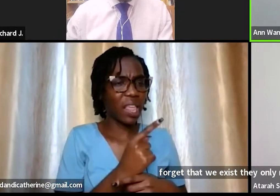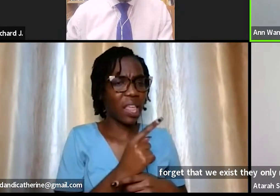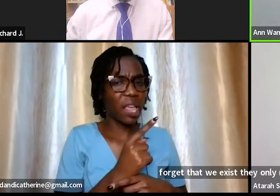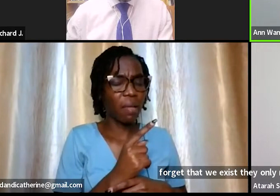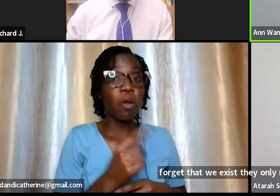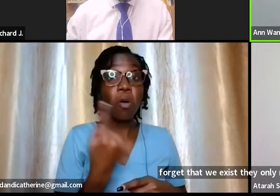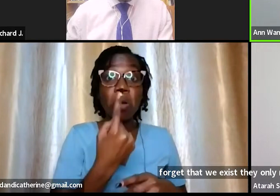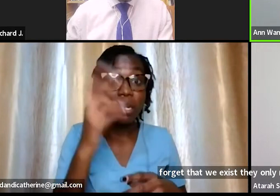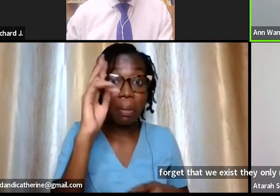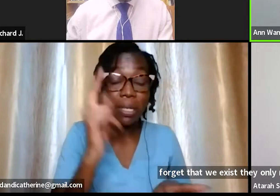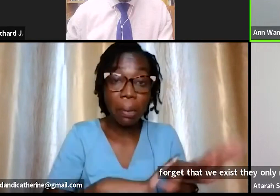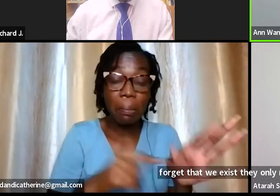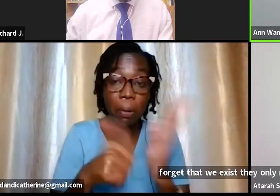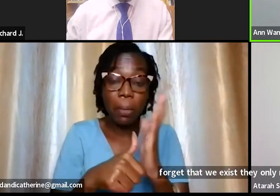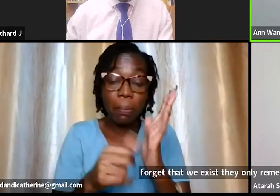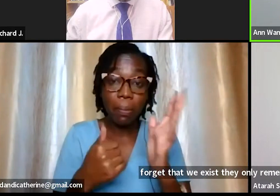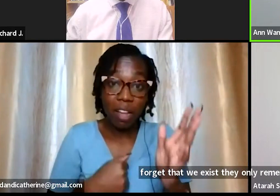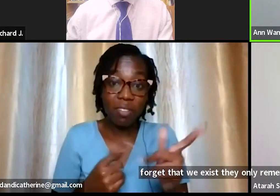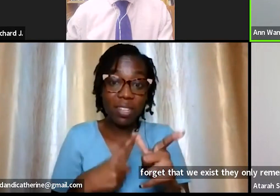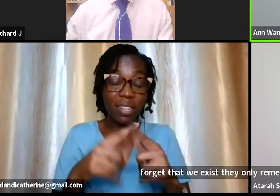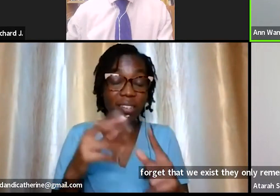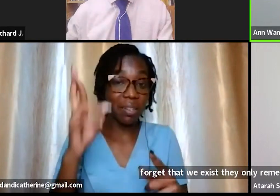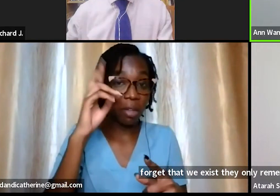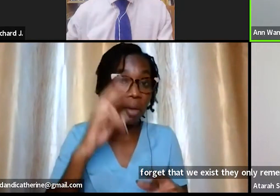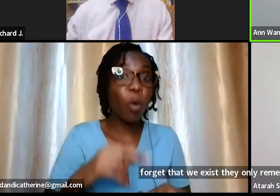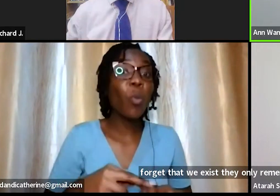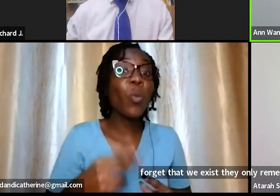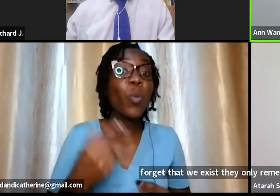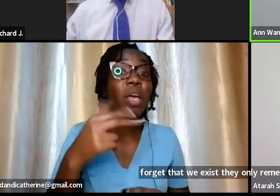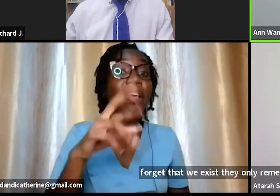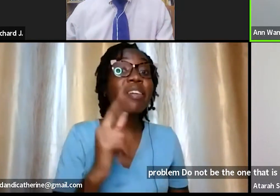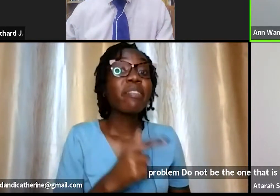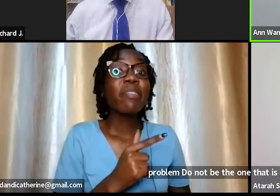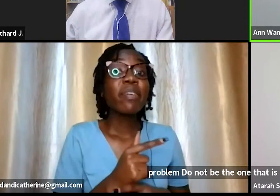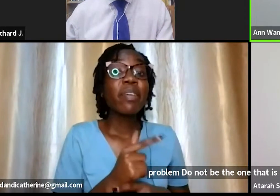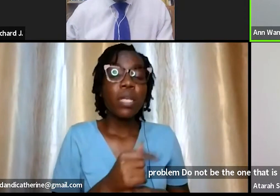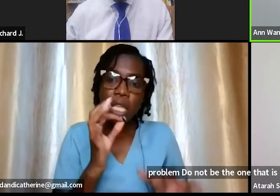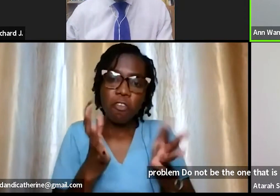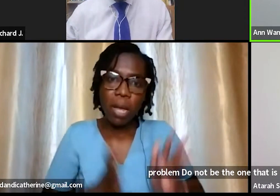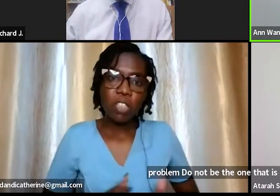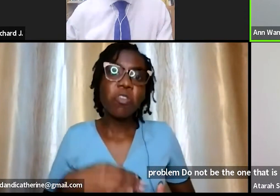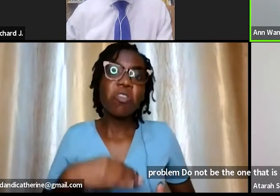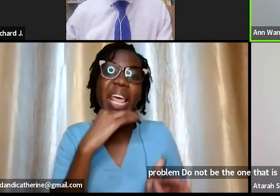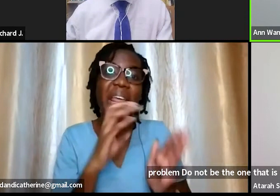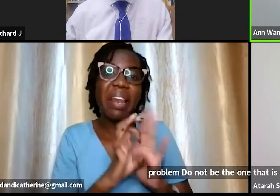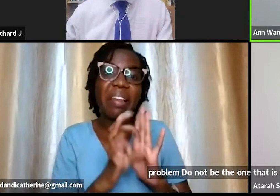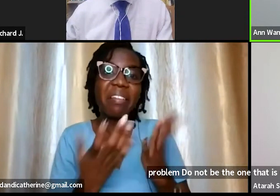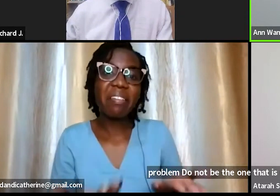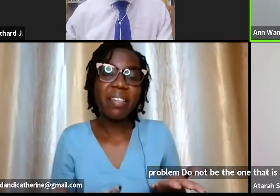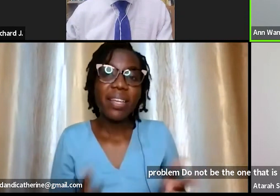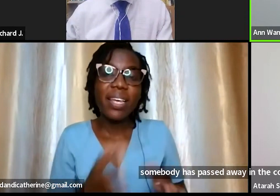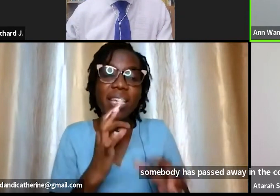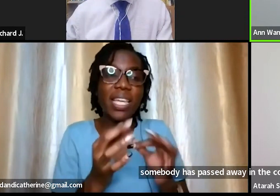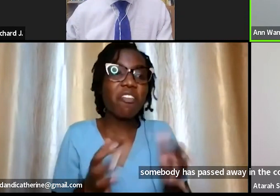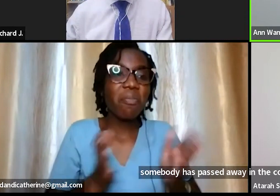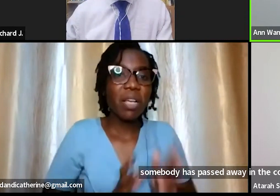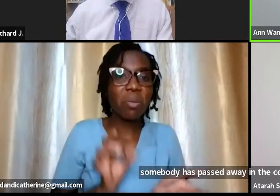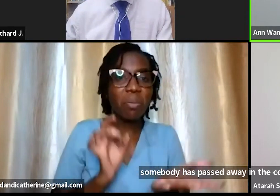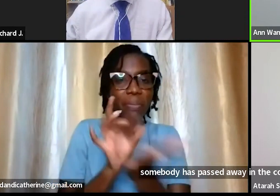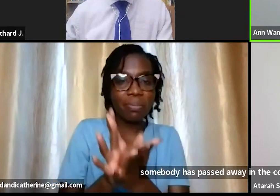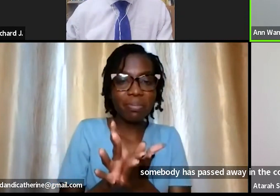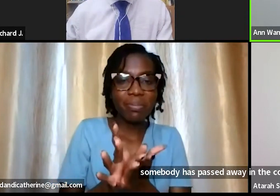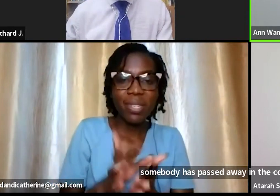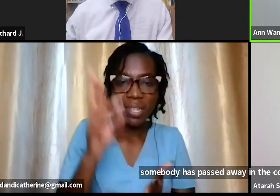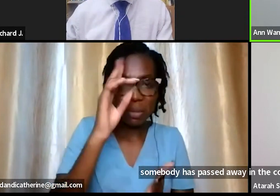Do not be the one that is remembered when somebody has passed away in the company, or somebody needs to be gotten rid of, or there's